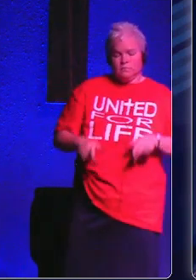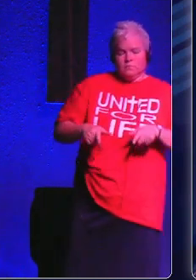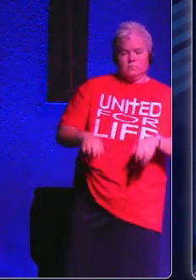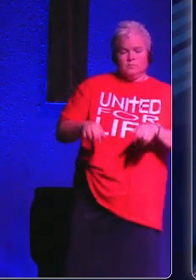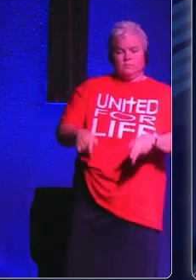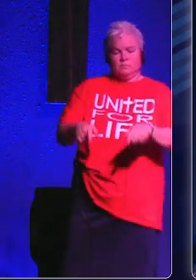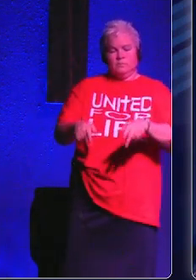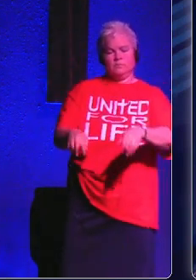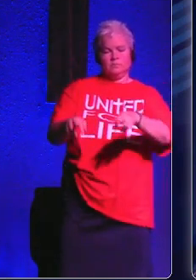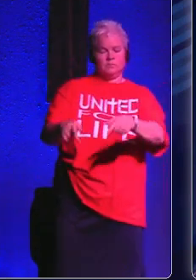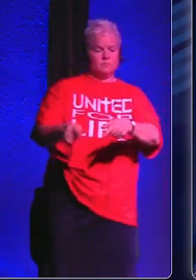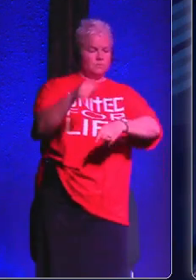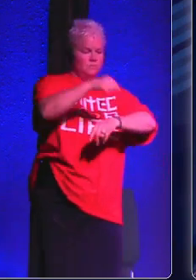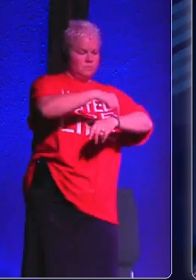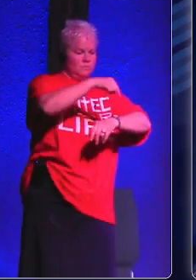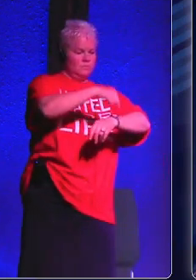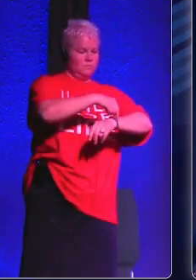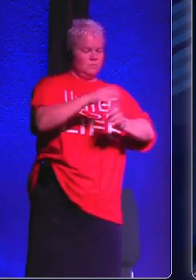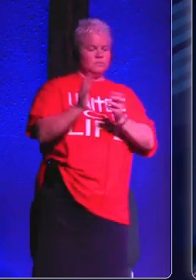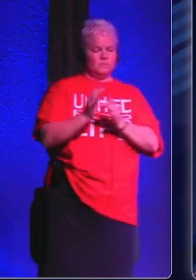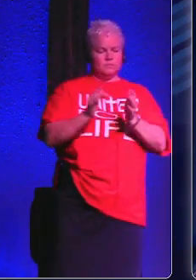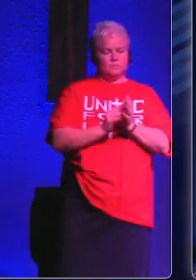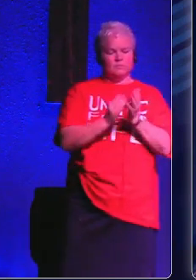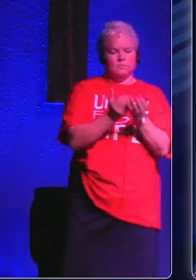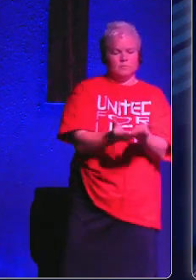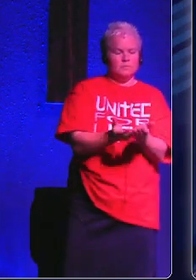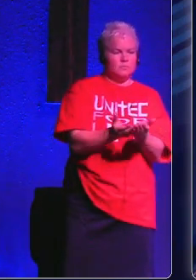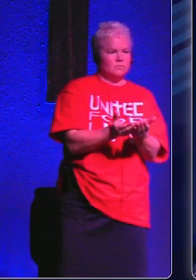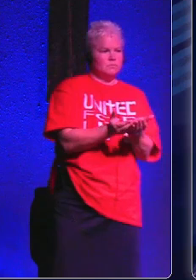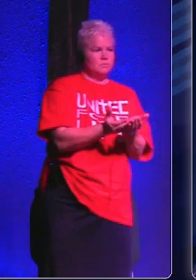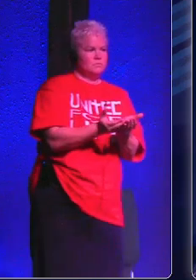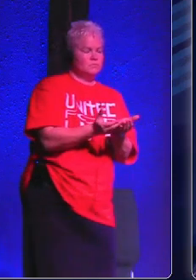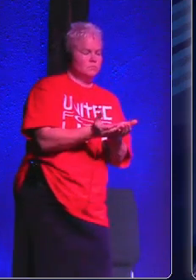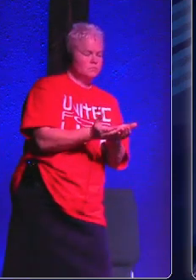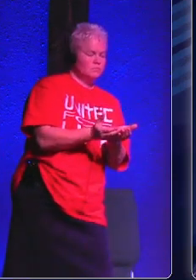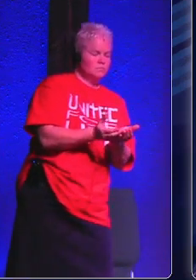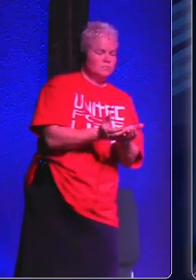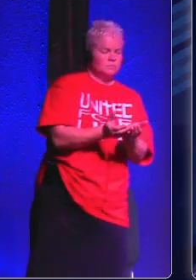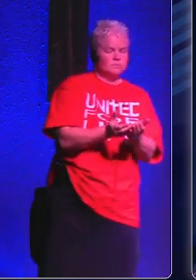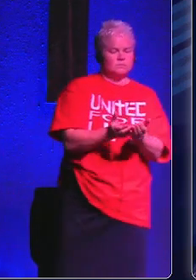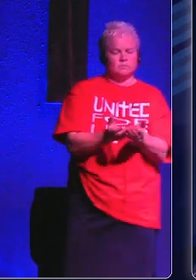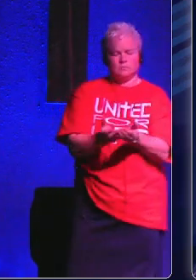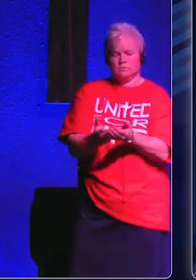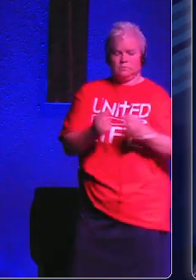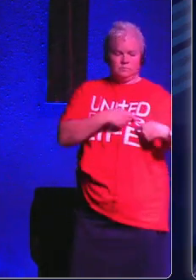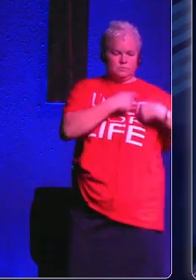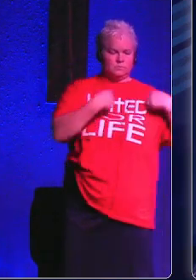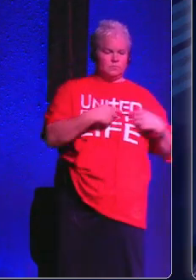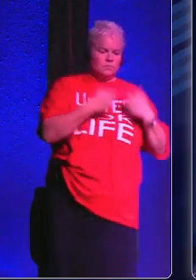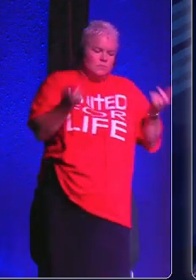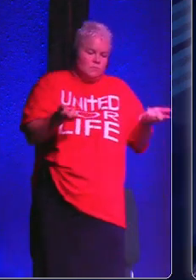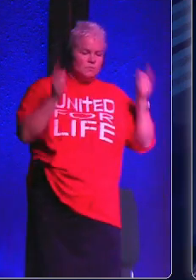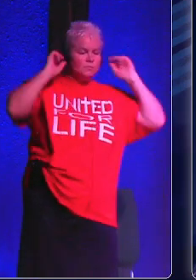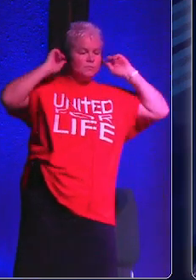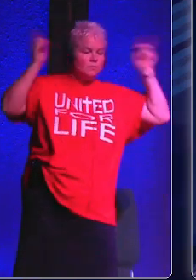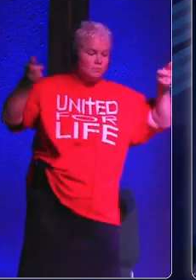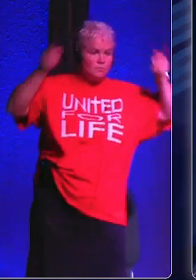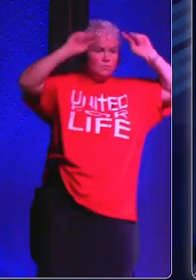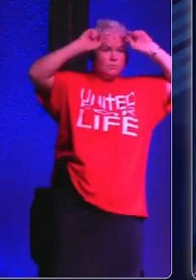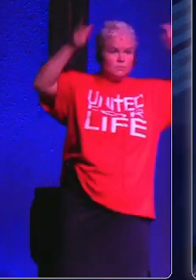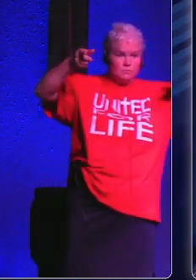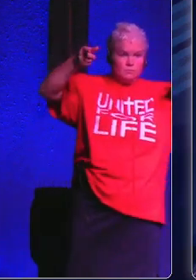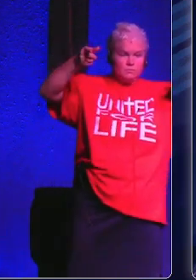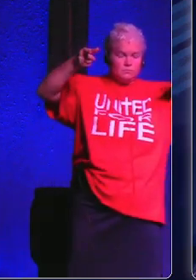step into a time where we're going to study your word, Lord God, we just ask that you open our hearts, open our ears, open